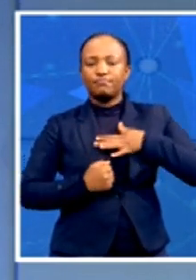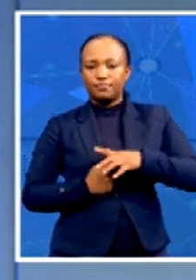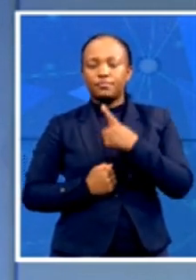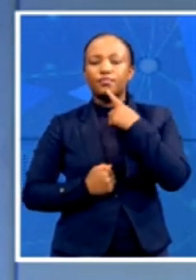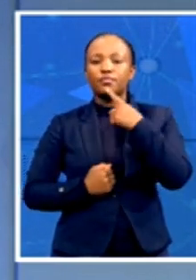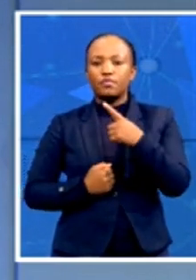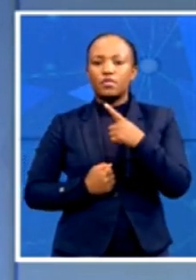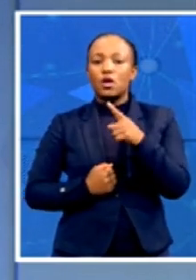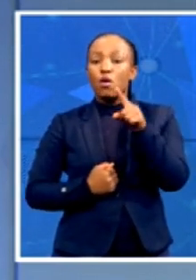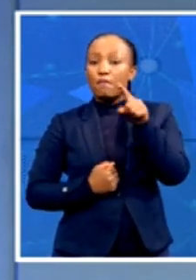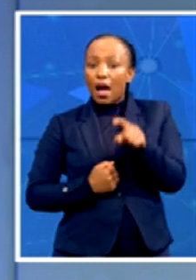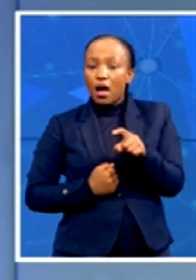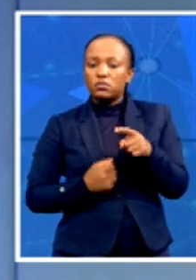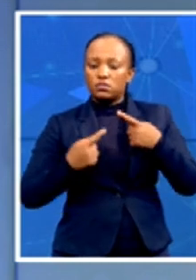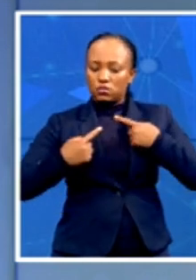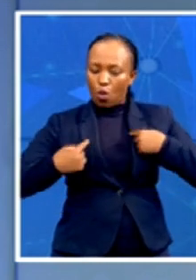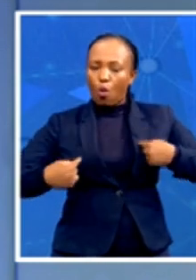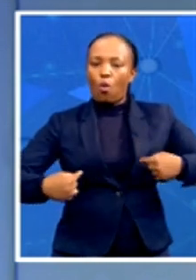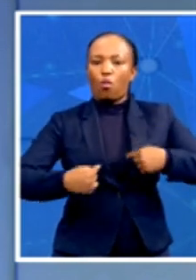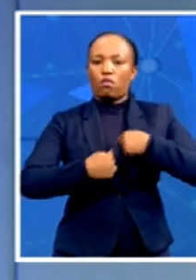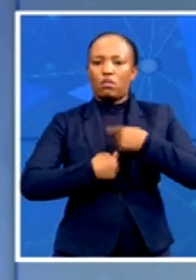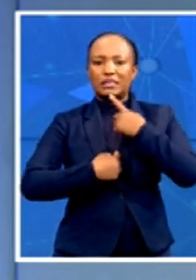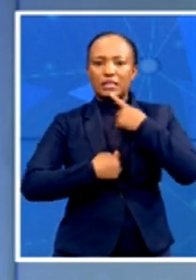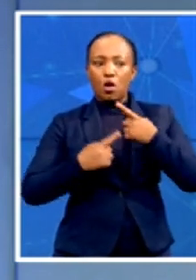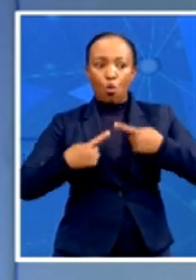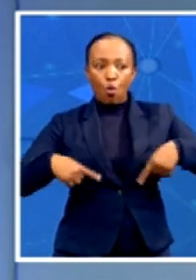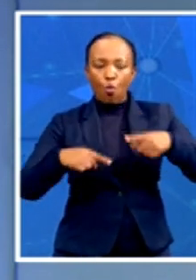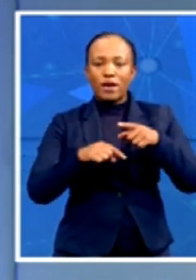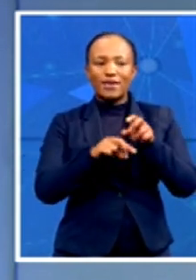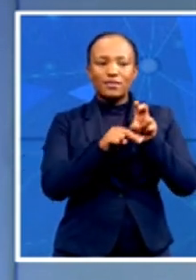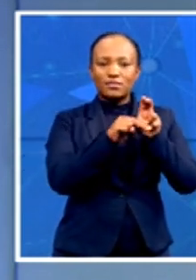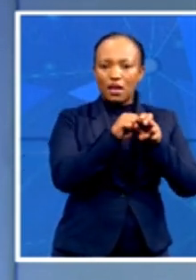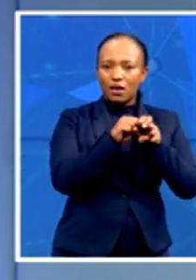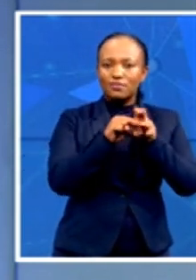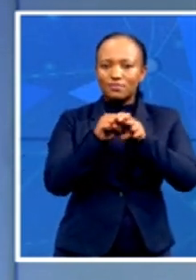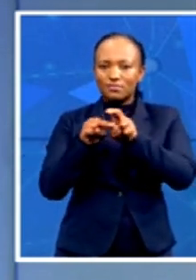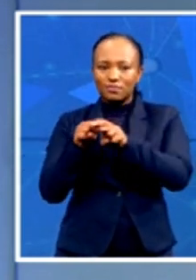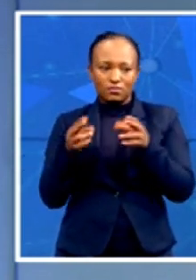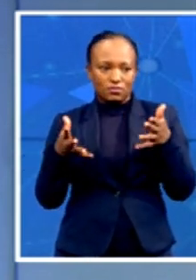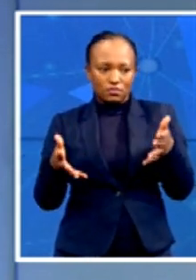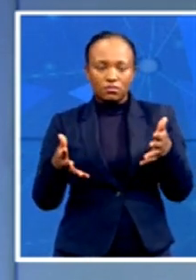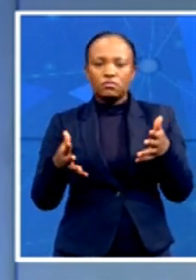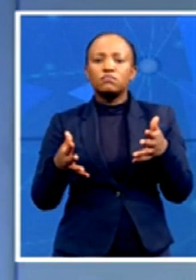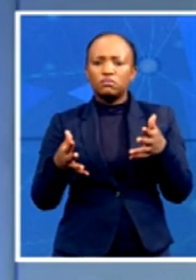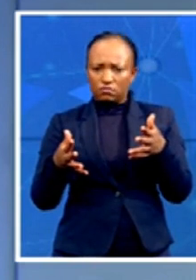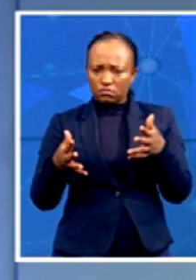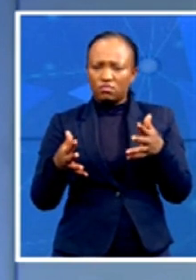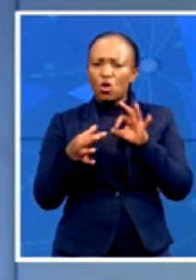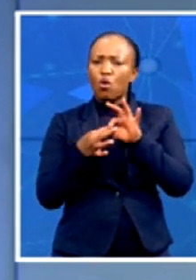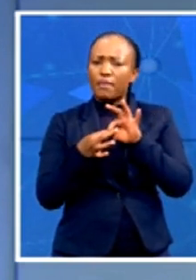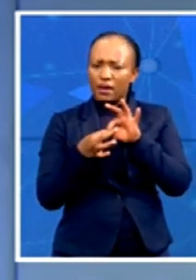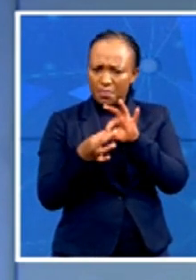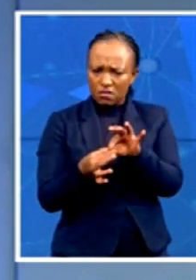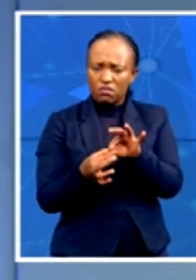that as we sit here, we are determined to develop South Africa, and we